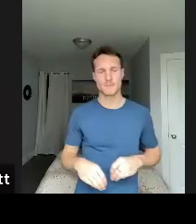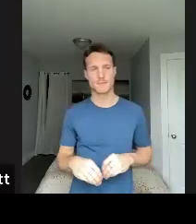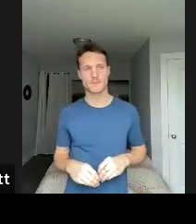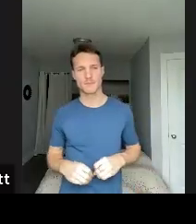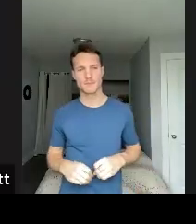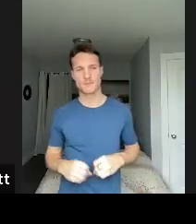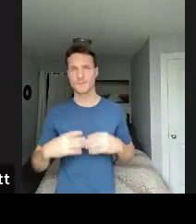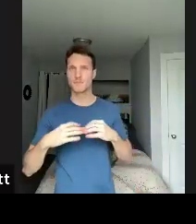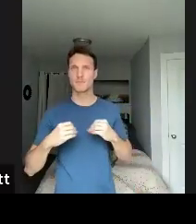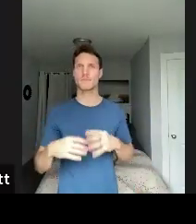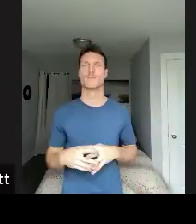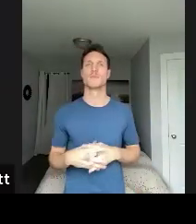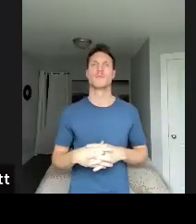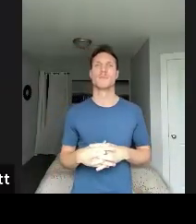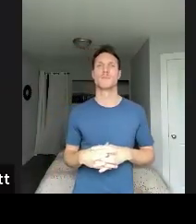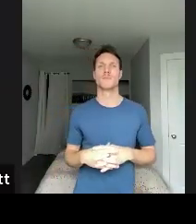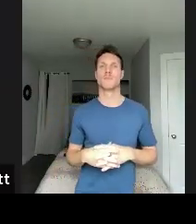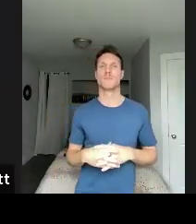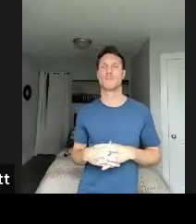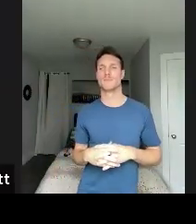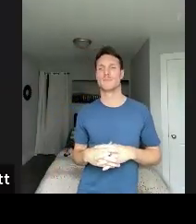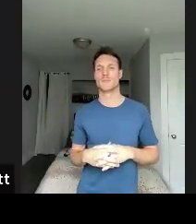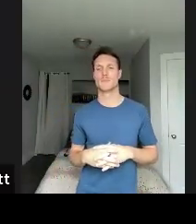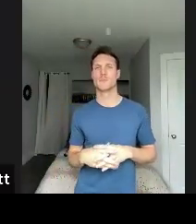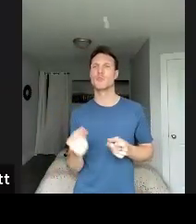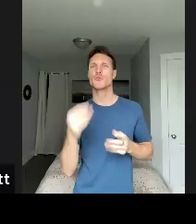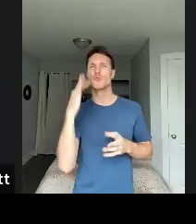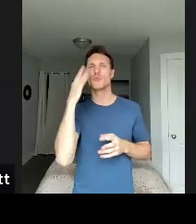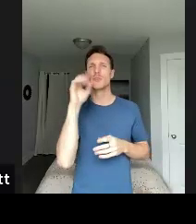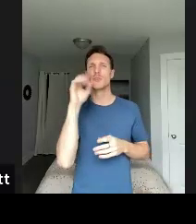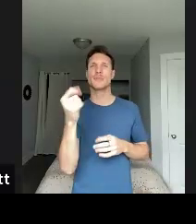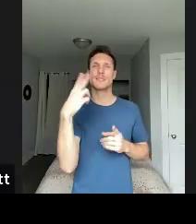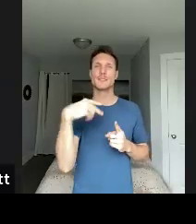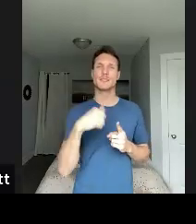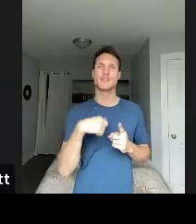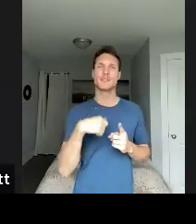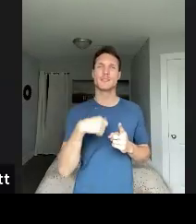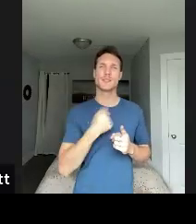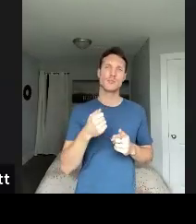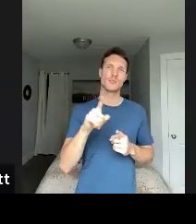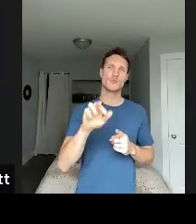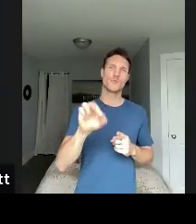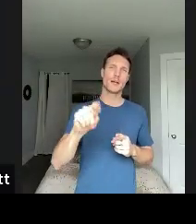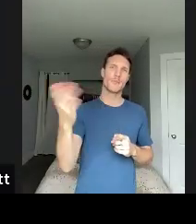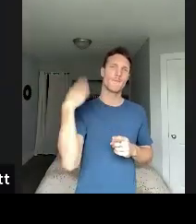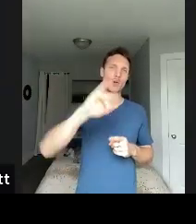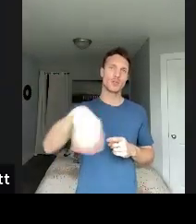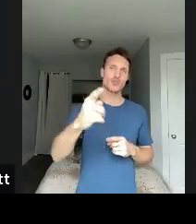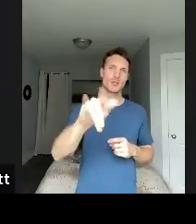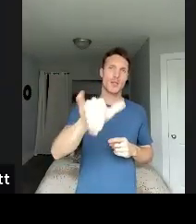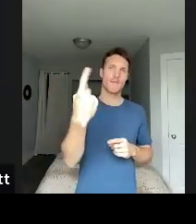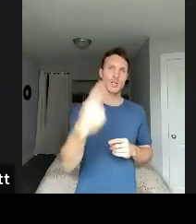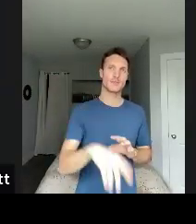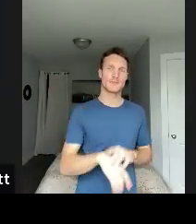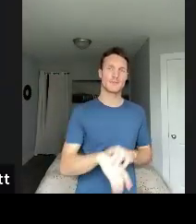have concerns about the timeline. Do you think we'll get to see the draft before July 1st? Or